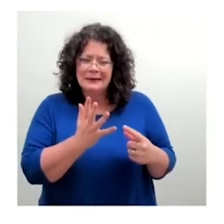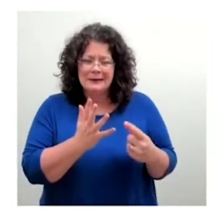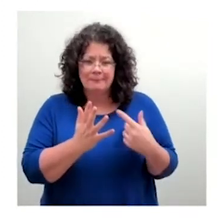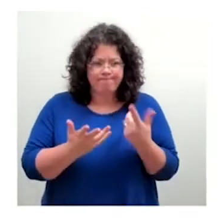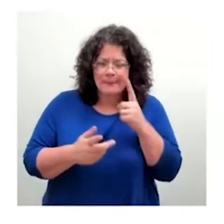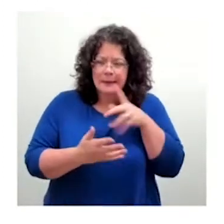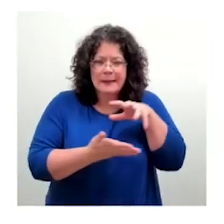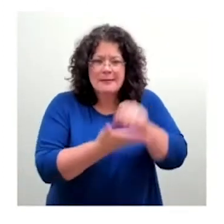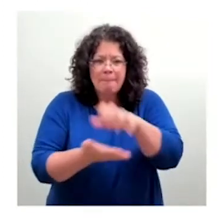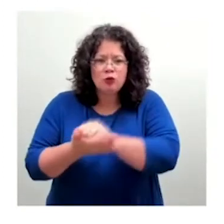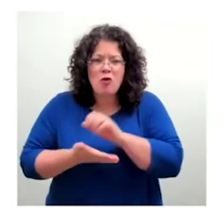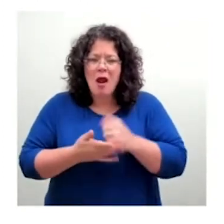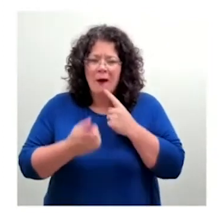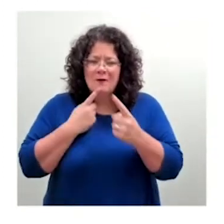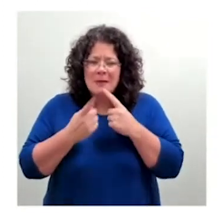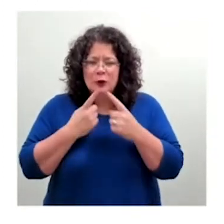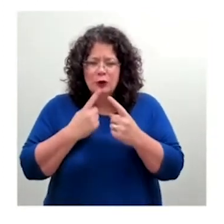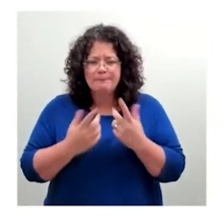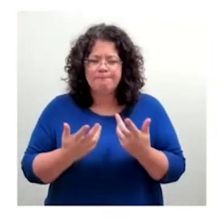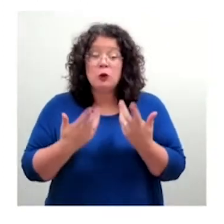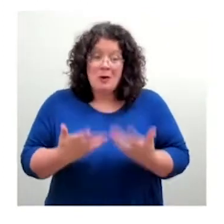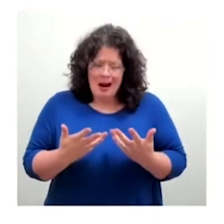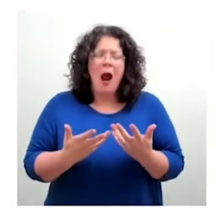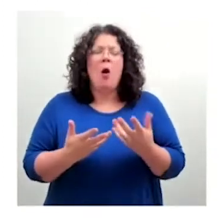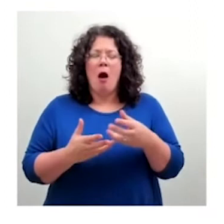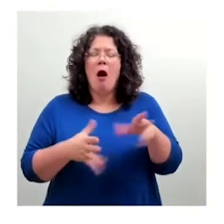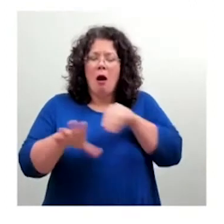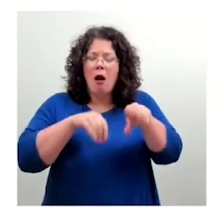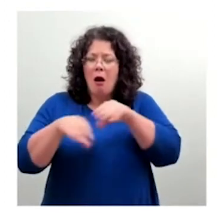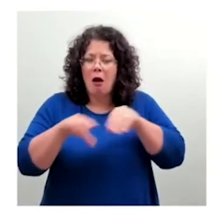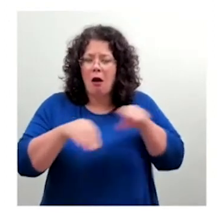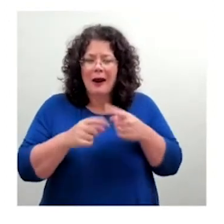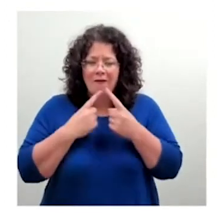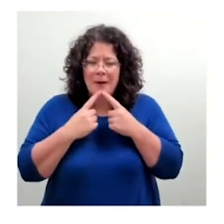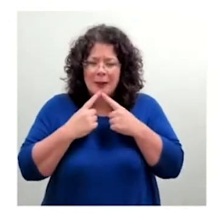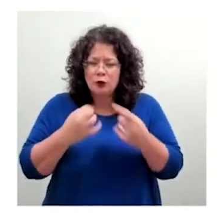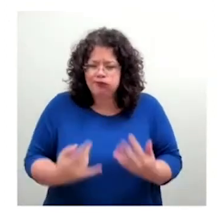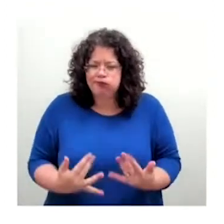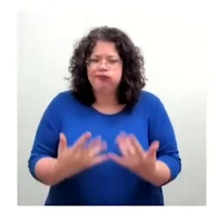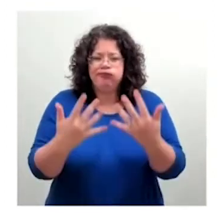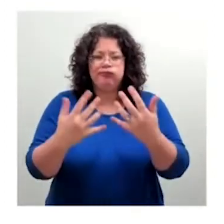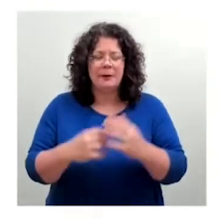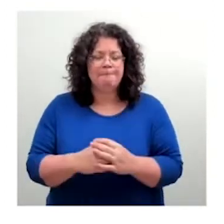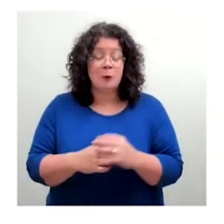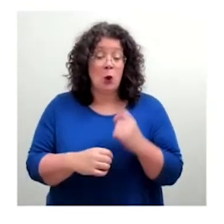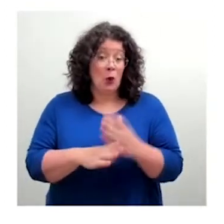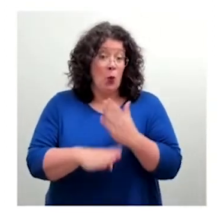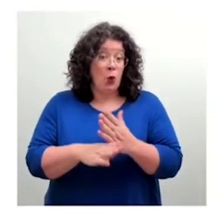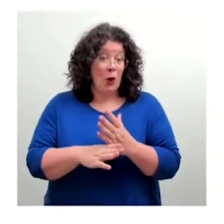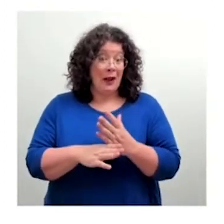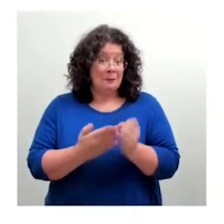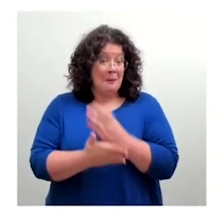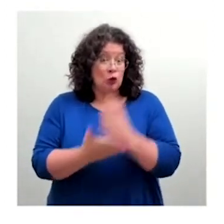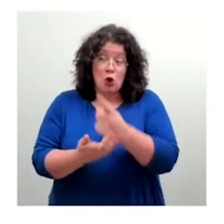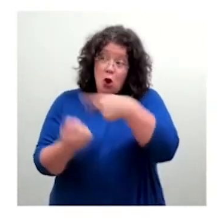well. So public-private partnerships of what we've been building on for smart city technology. I know we'll get into things a little